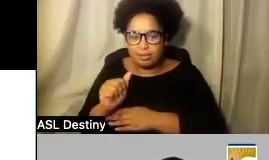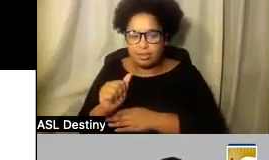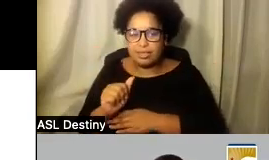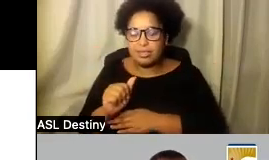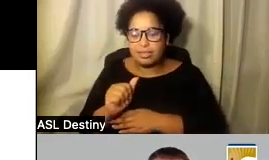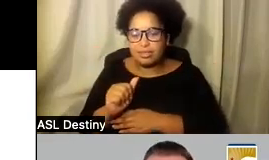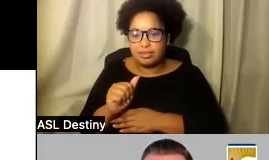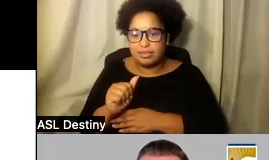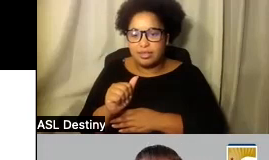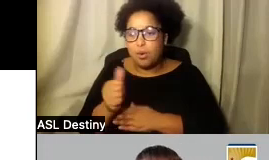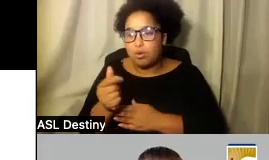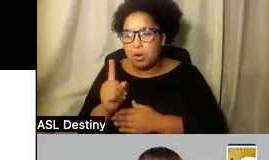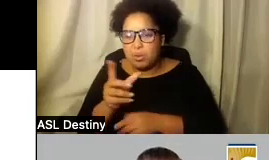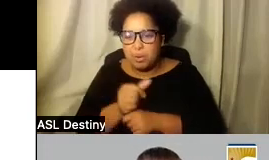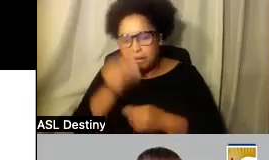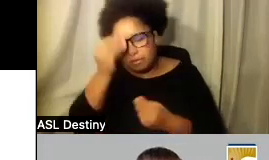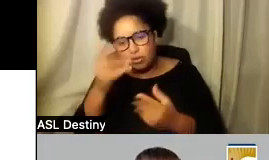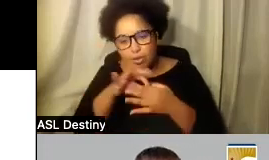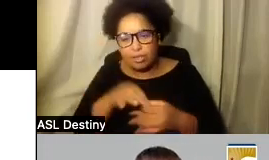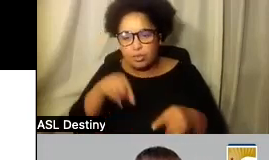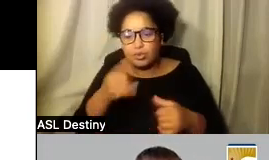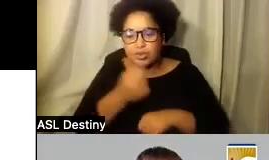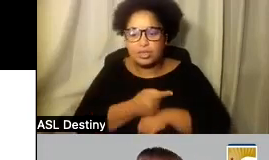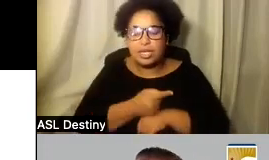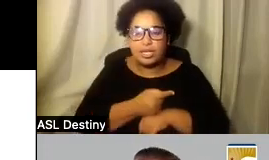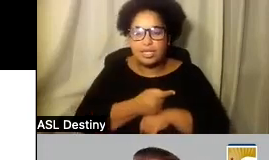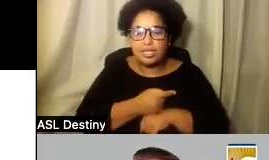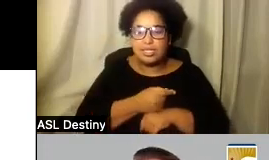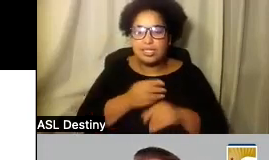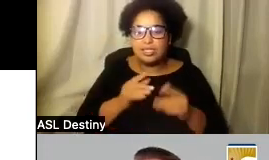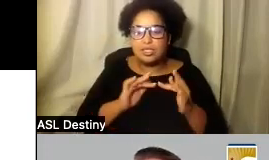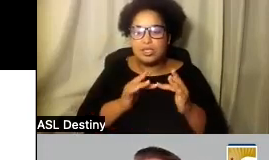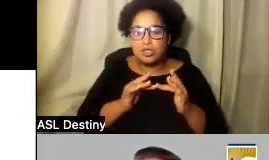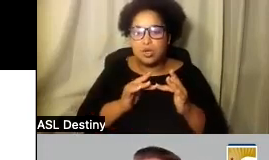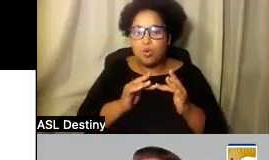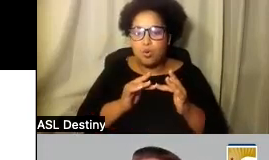you got the information for today's webinar, and we will get those to the presenters